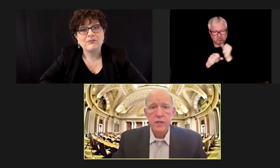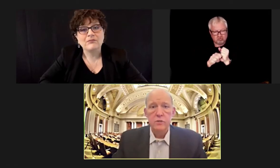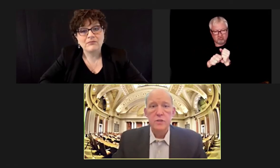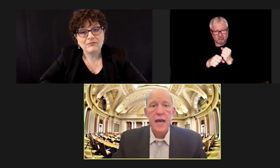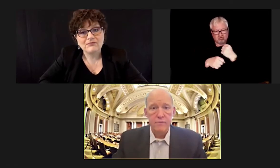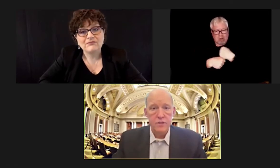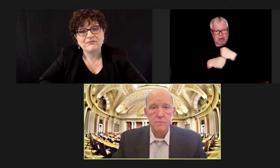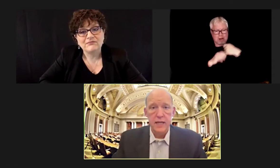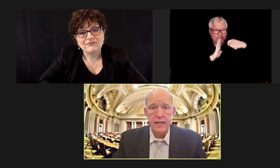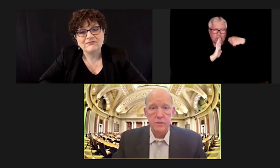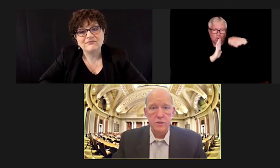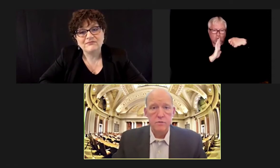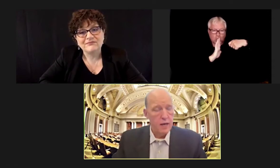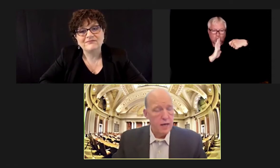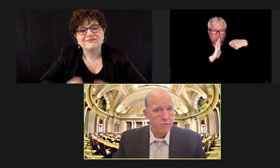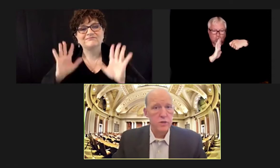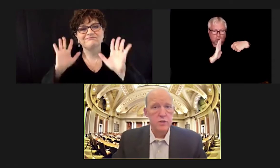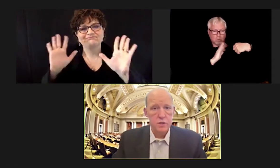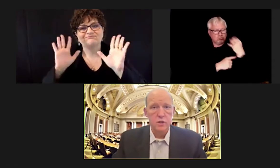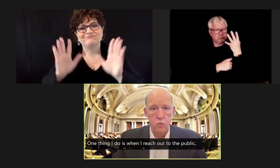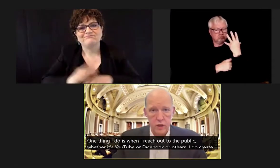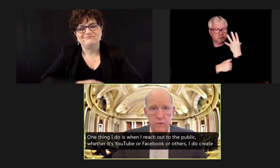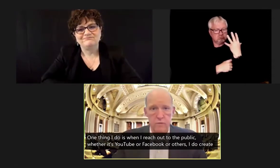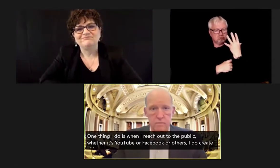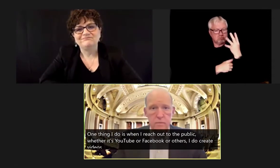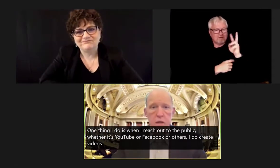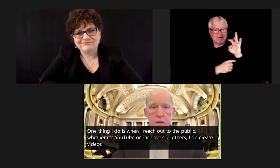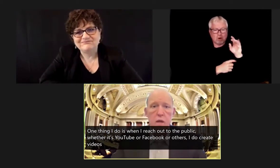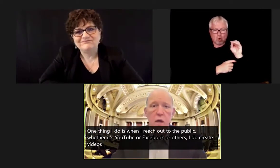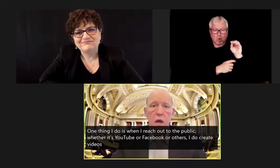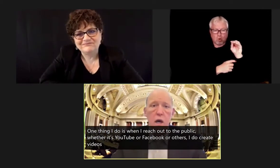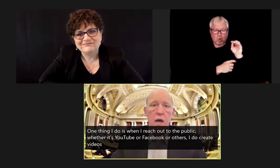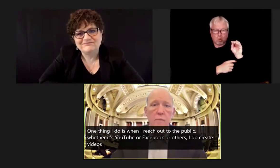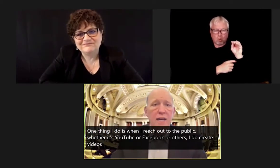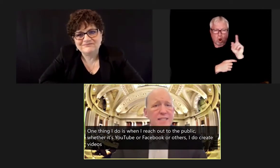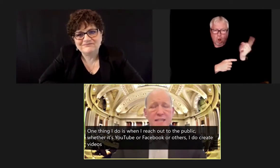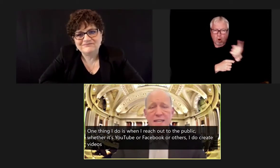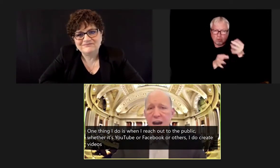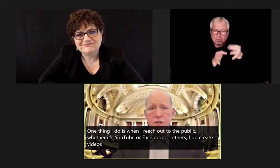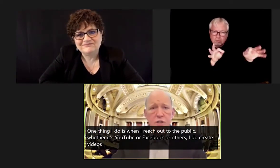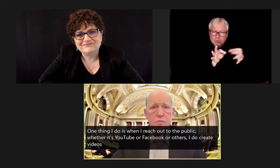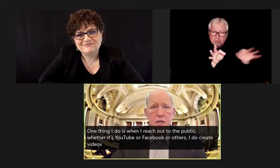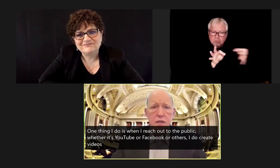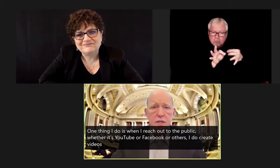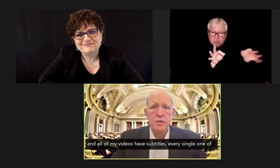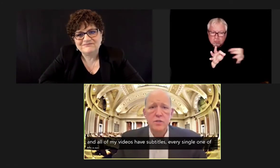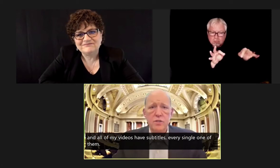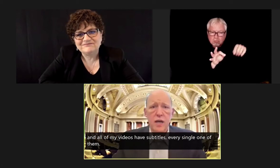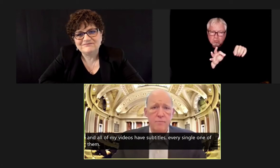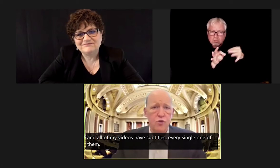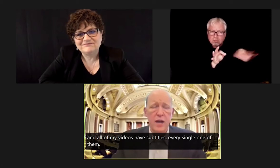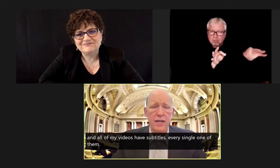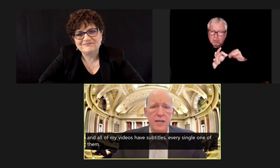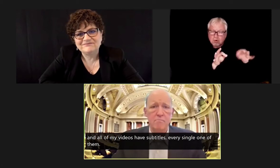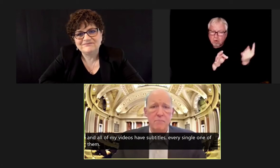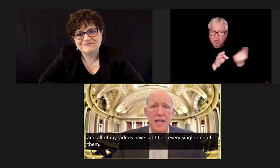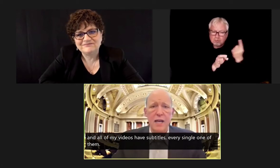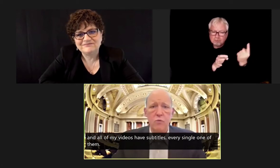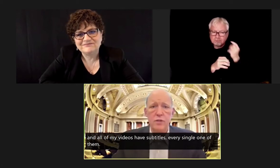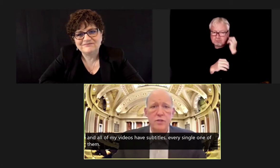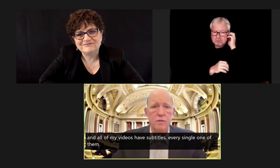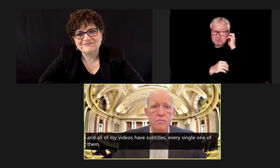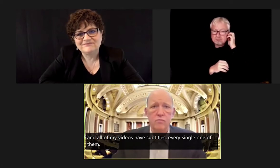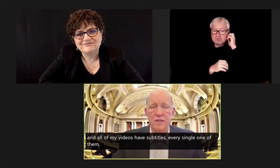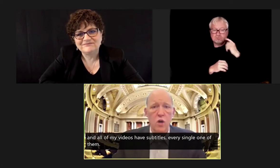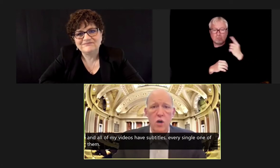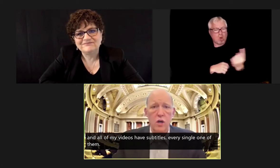my videos have subtitles, every single one of them. It's not just because I'm trying to comply